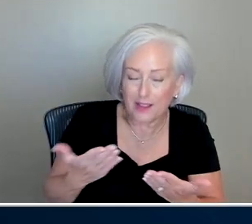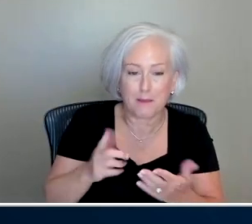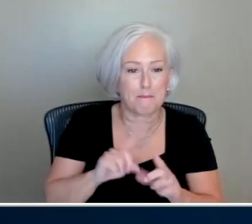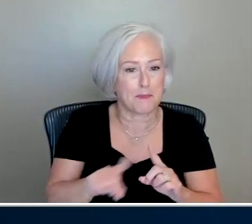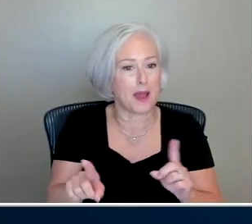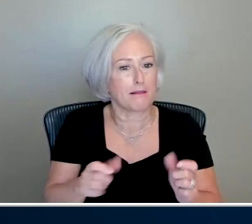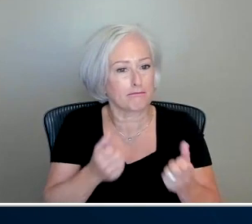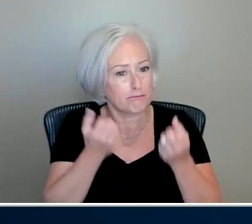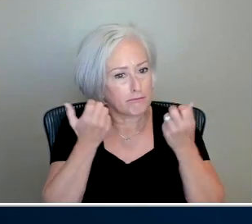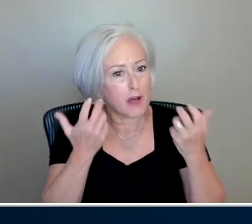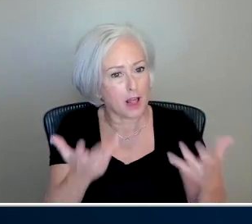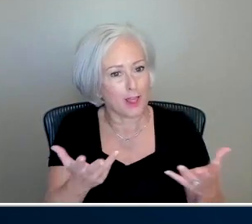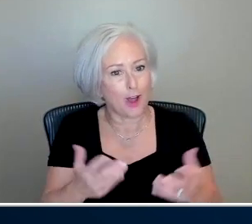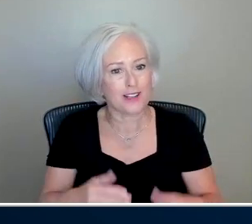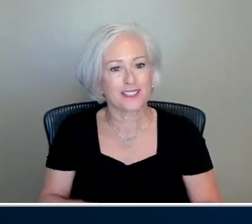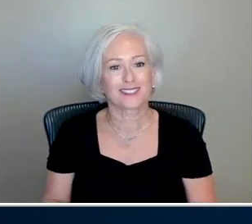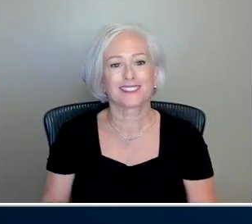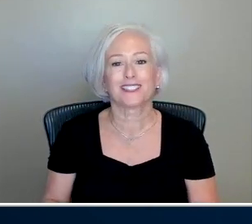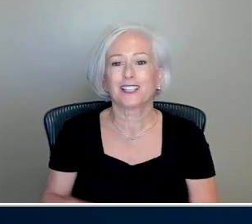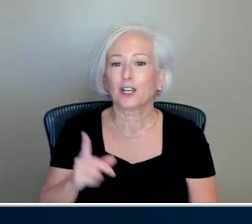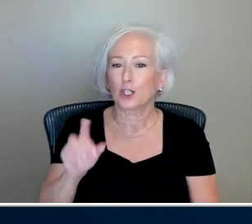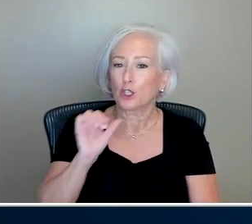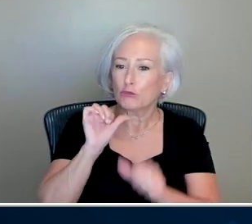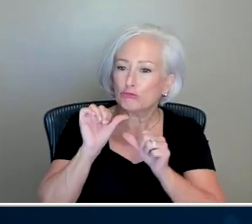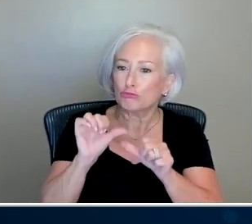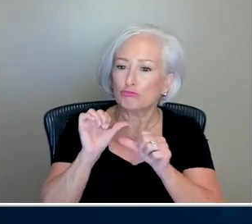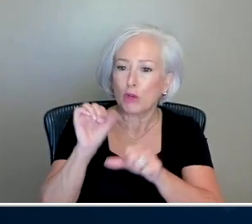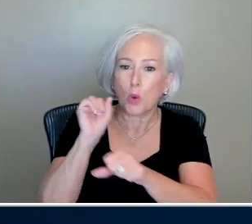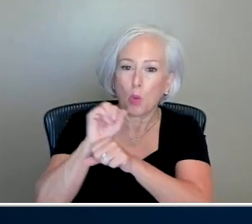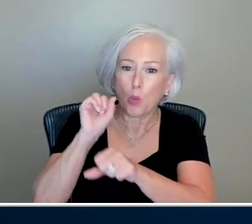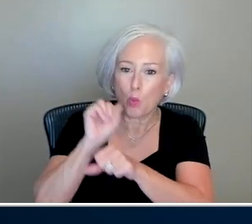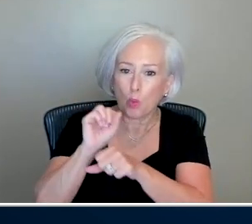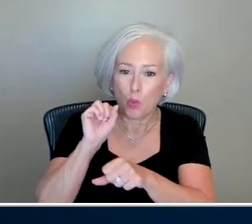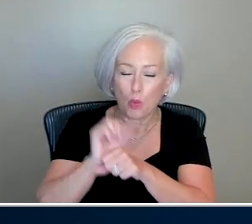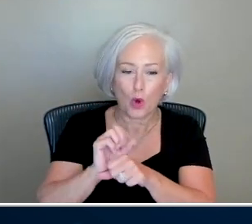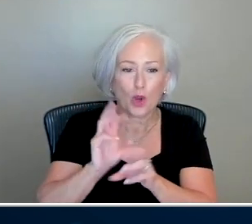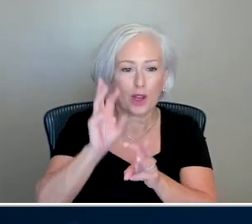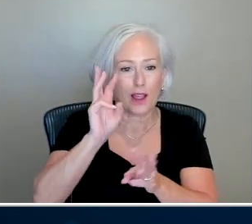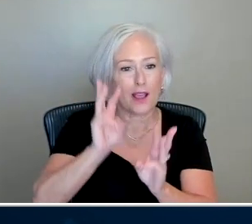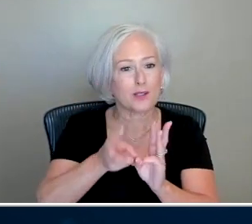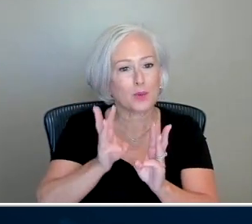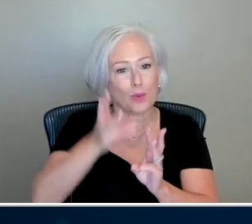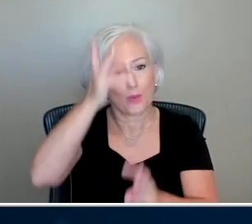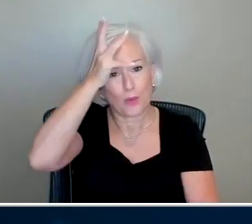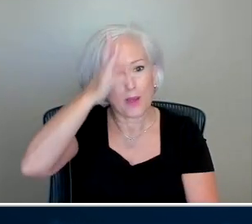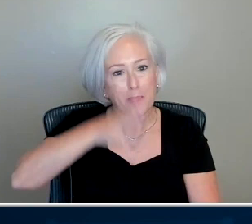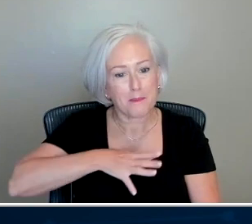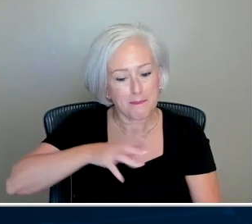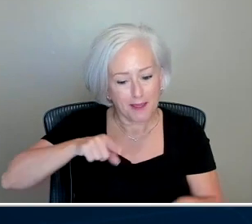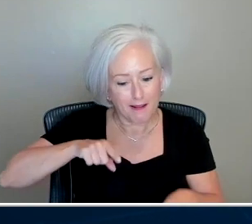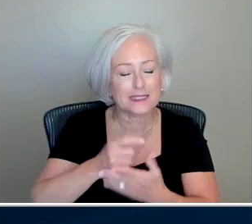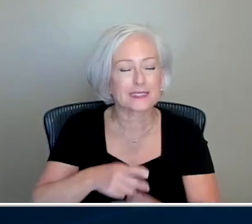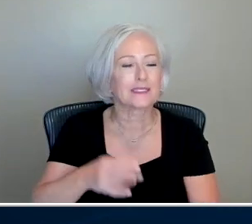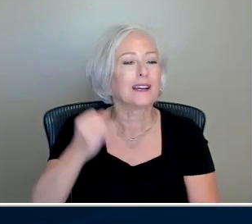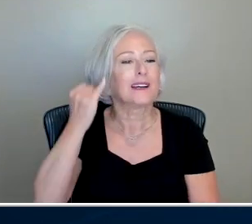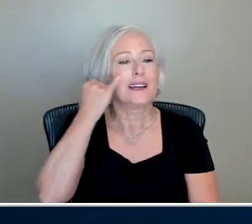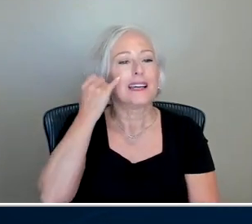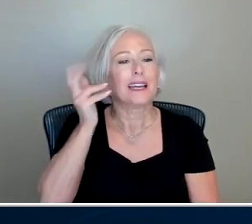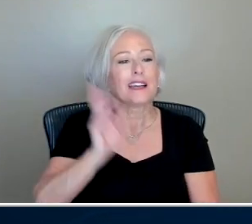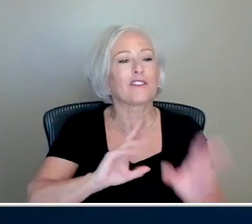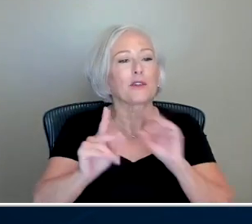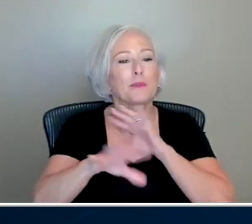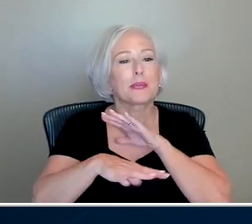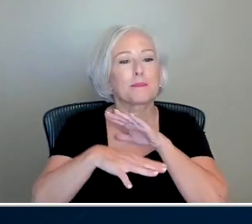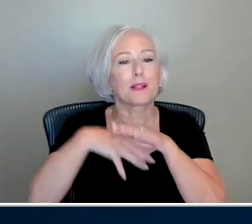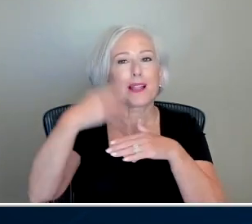kept working as well as a meteorologist throughout your entire cancer treatment, which, you know, if people outside the business watch you, you